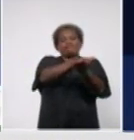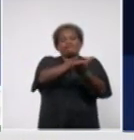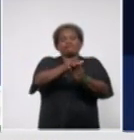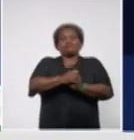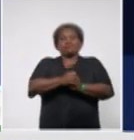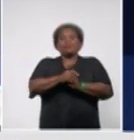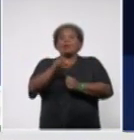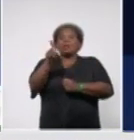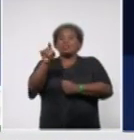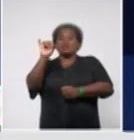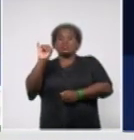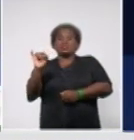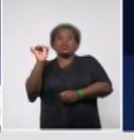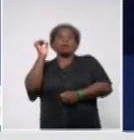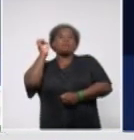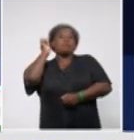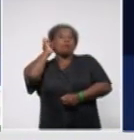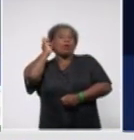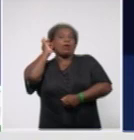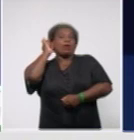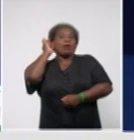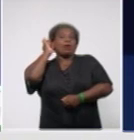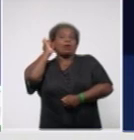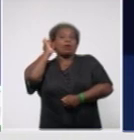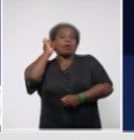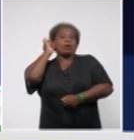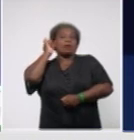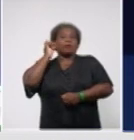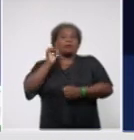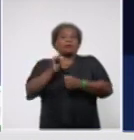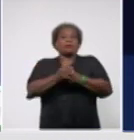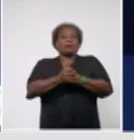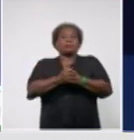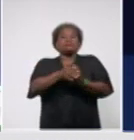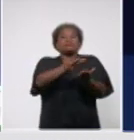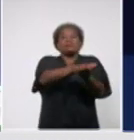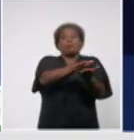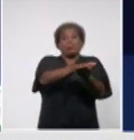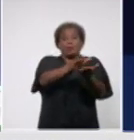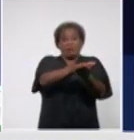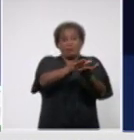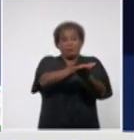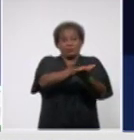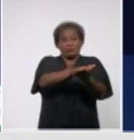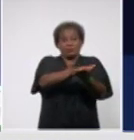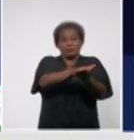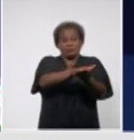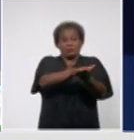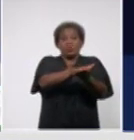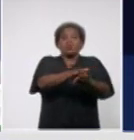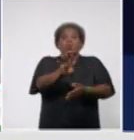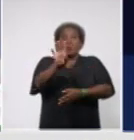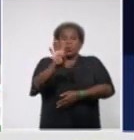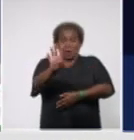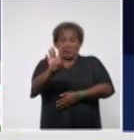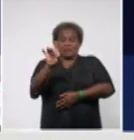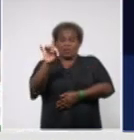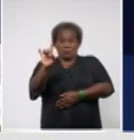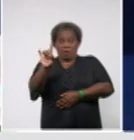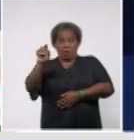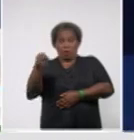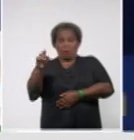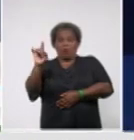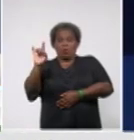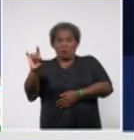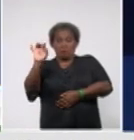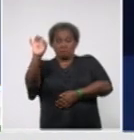51.5% of the 43 cases yesterday were asymptomatic at the time of testing. This